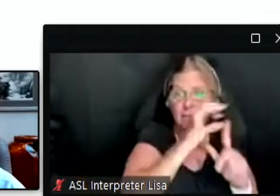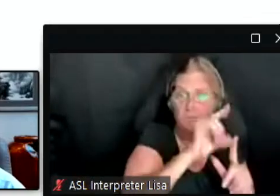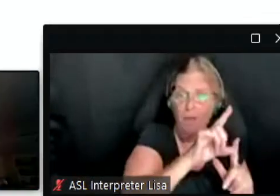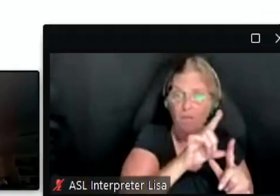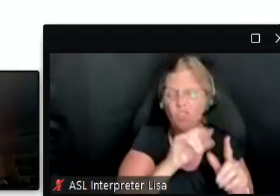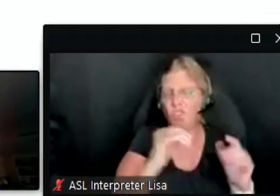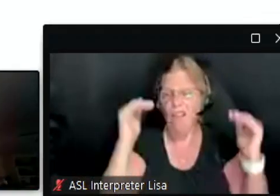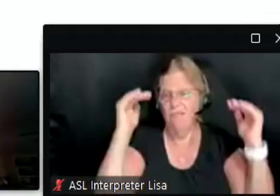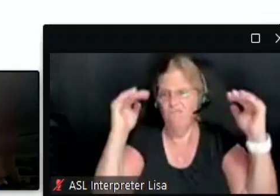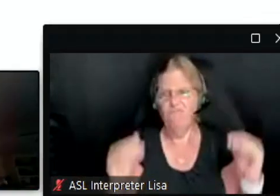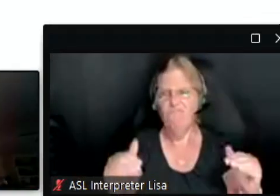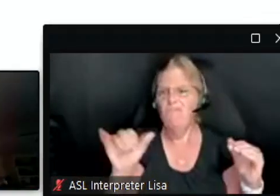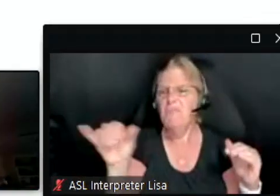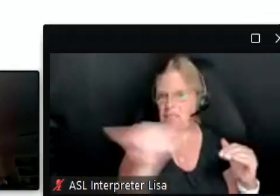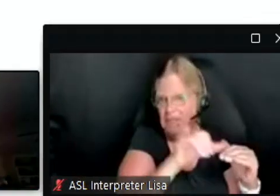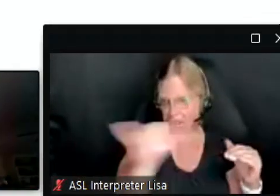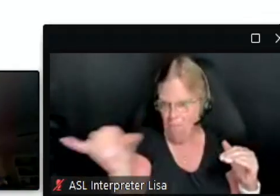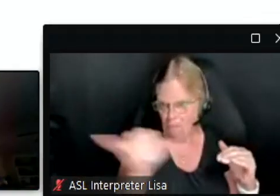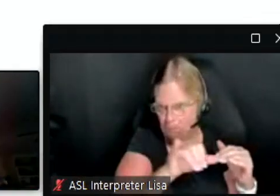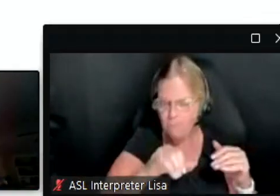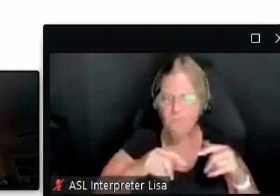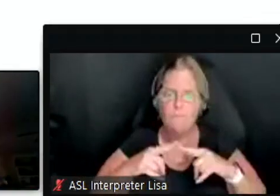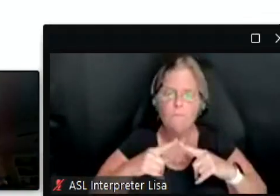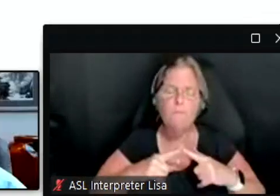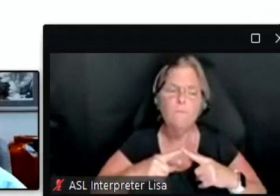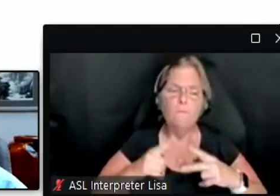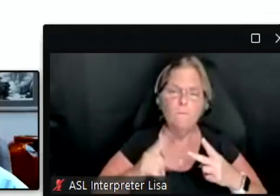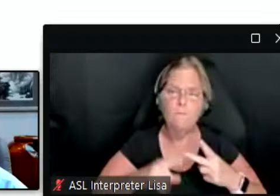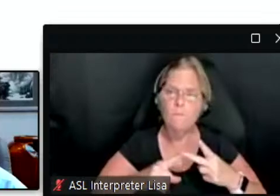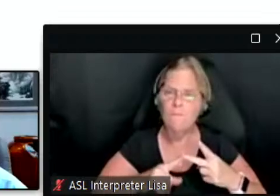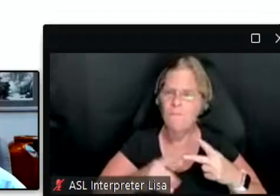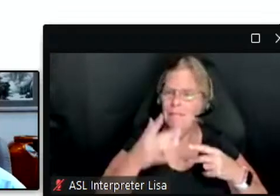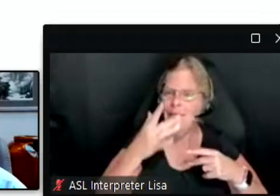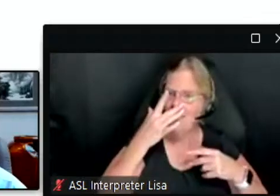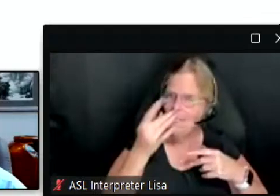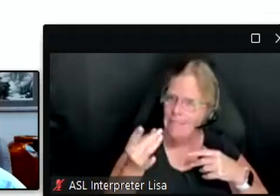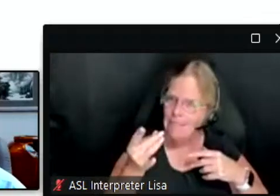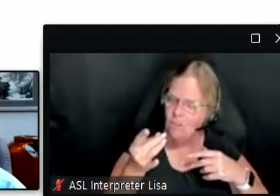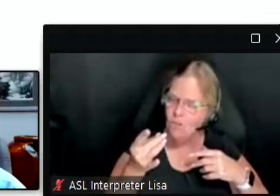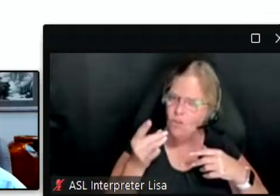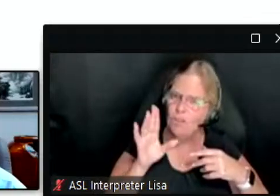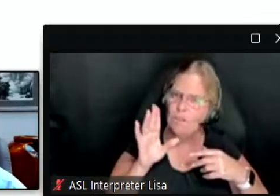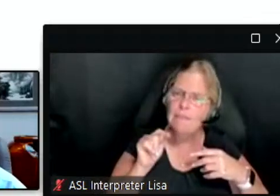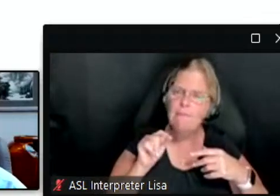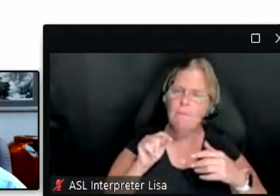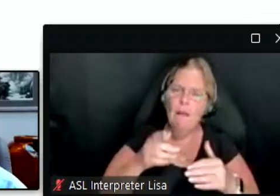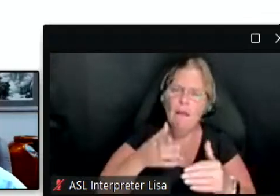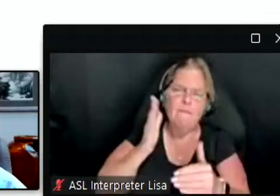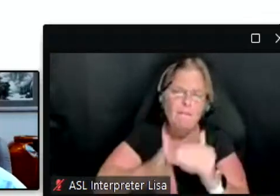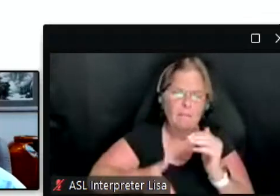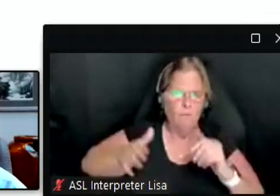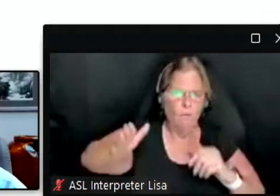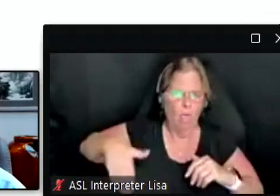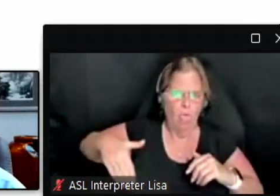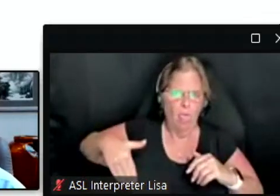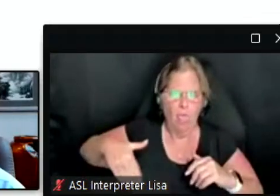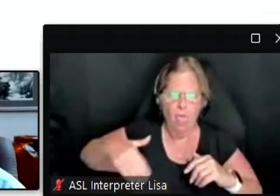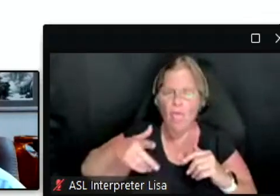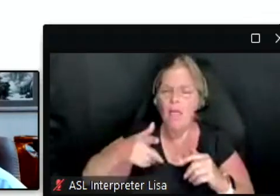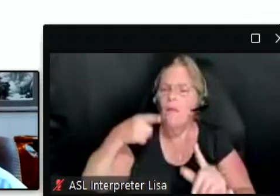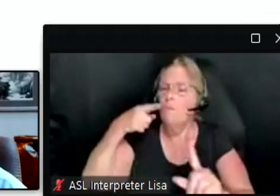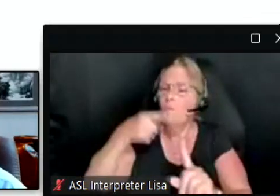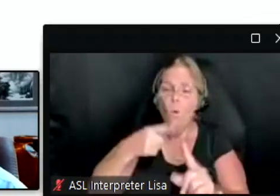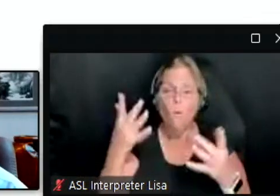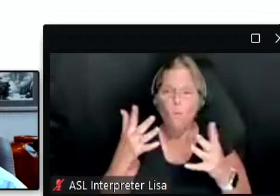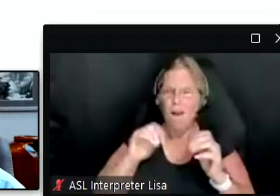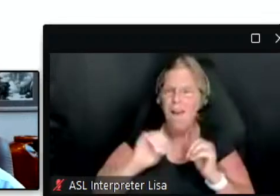list. I think also a very interesting but not fully conclusive conversation of, okay, how do we get this to work?